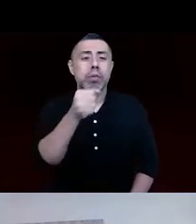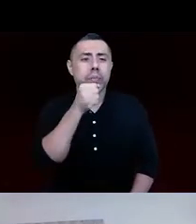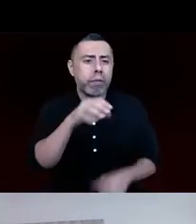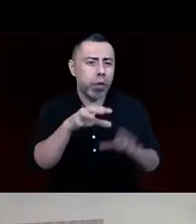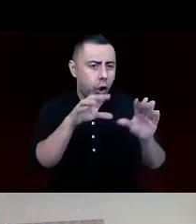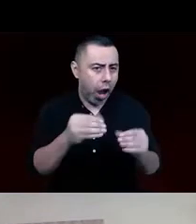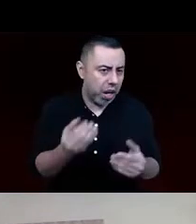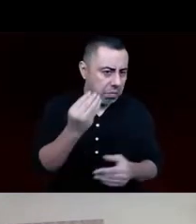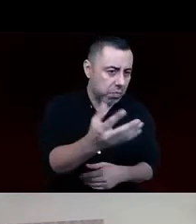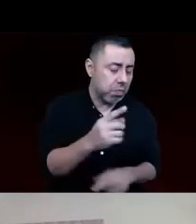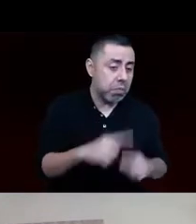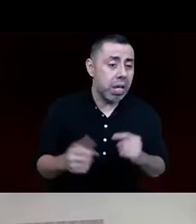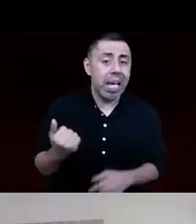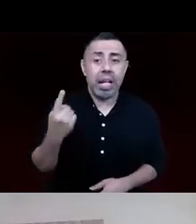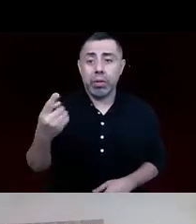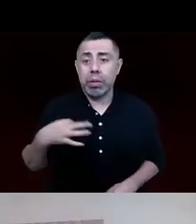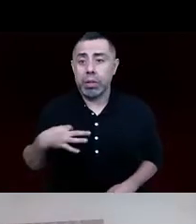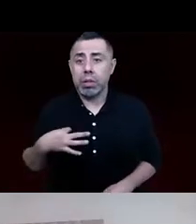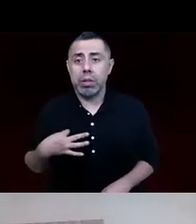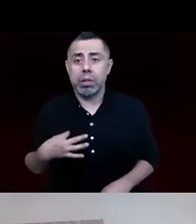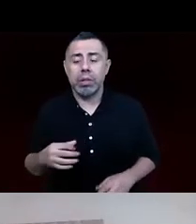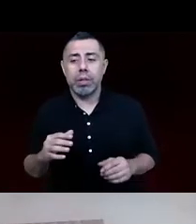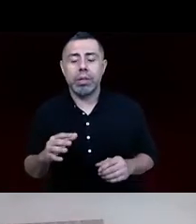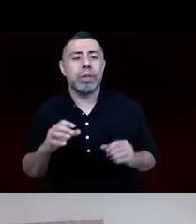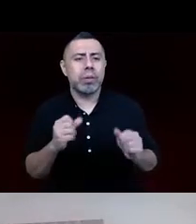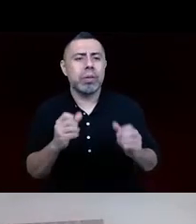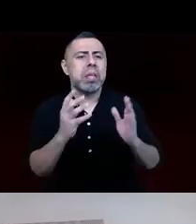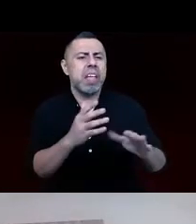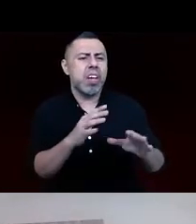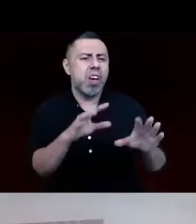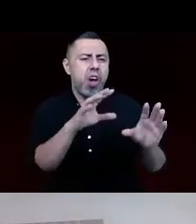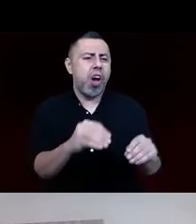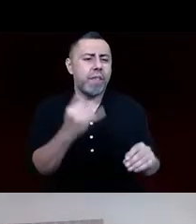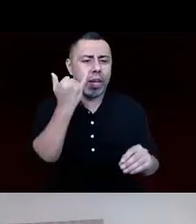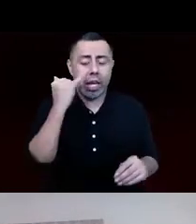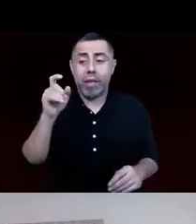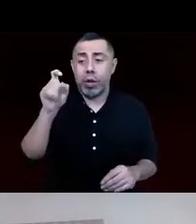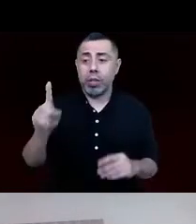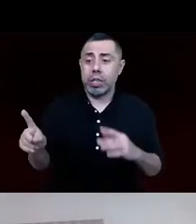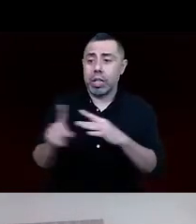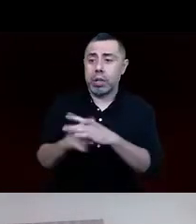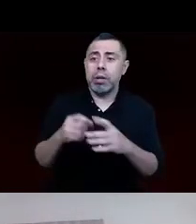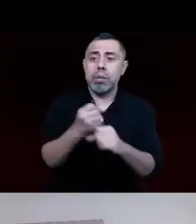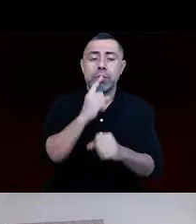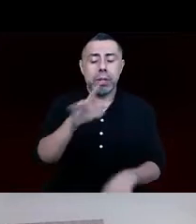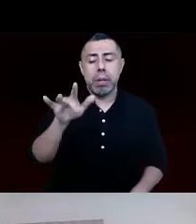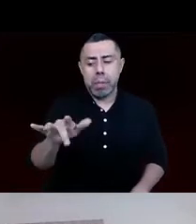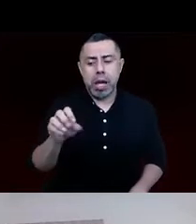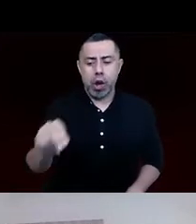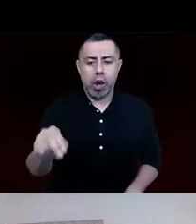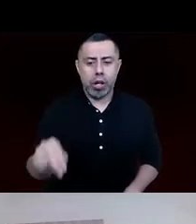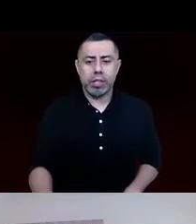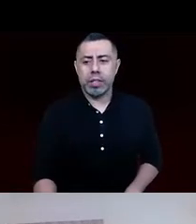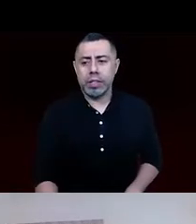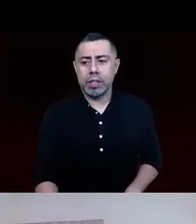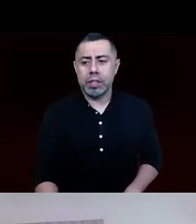like to ask? Oh, no, you can keep it off. If there's any questions we've got, just make sure you're unmuted, just